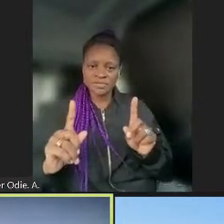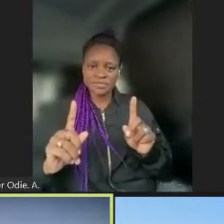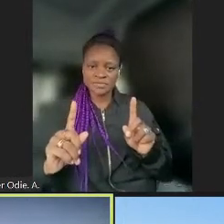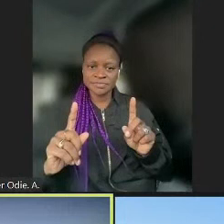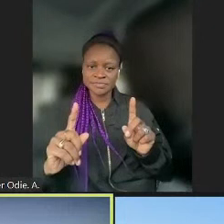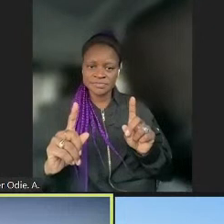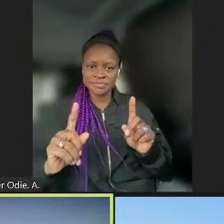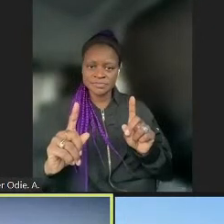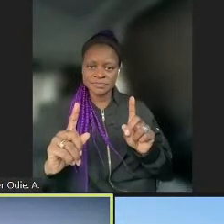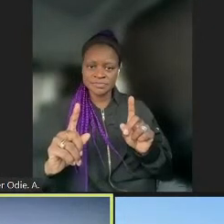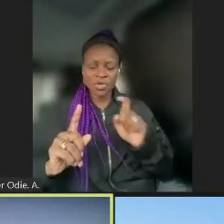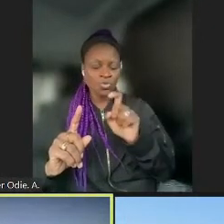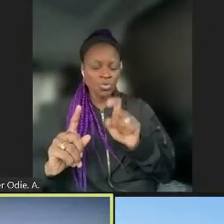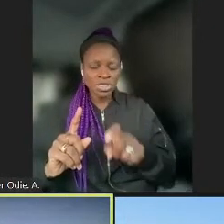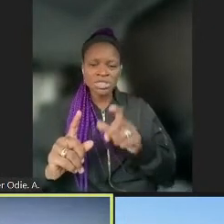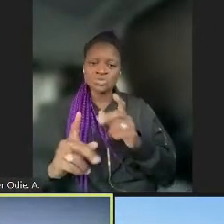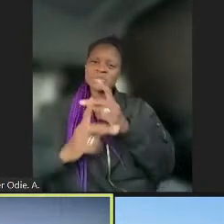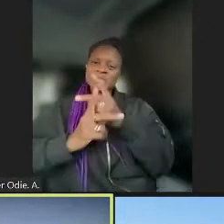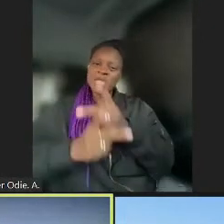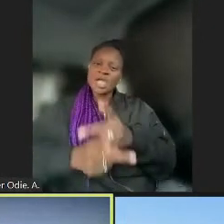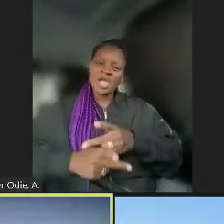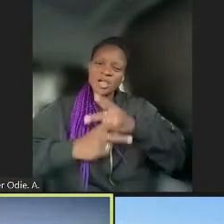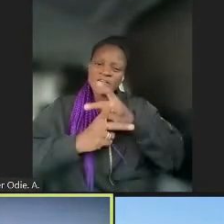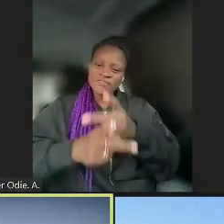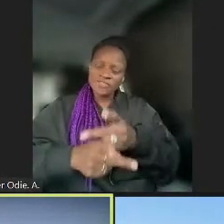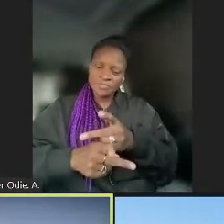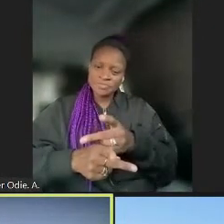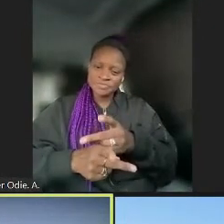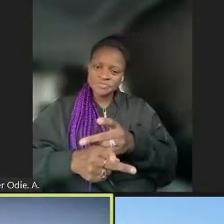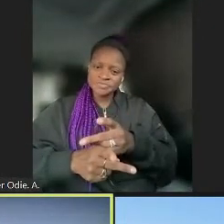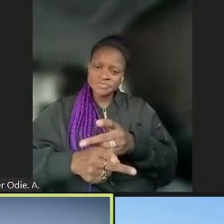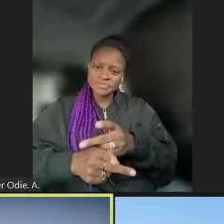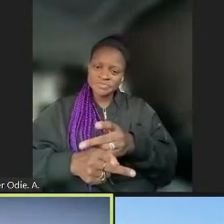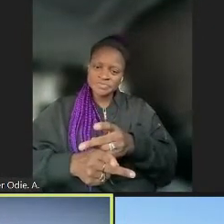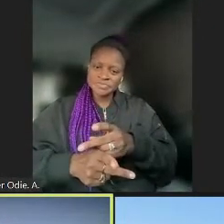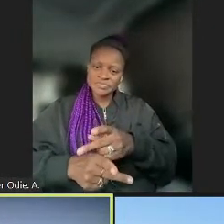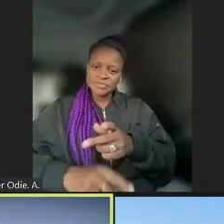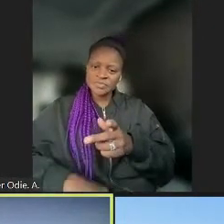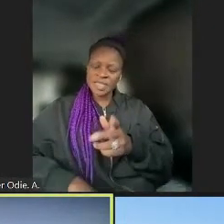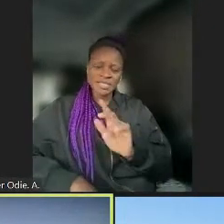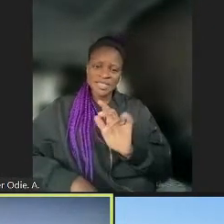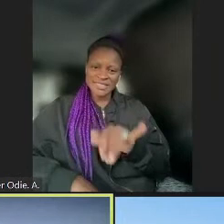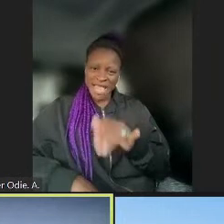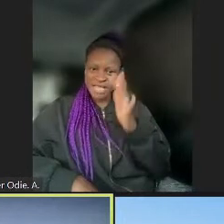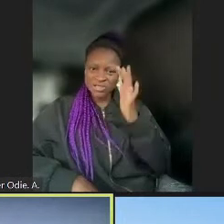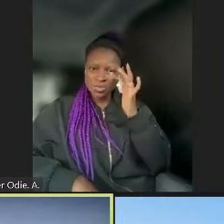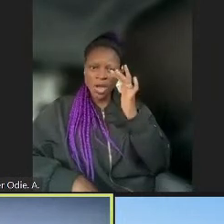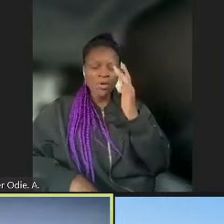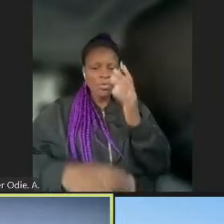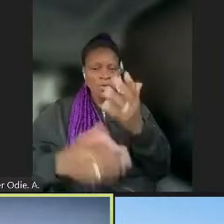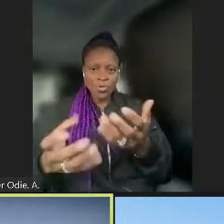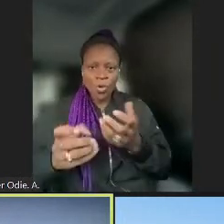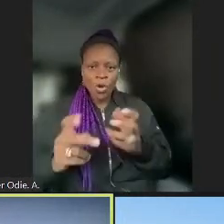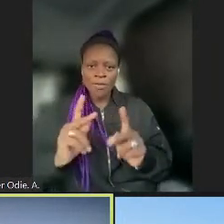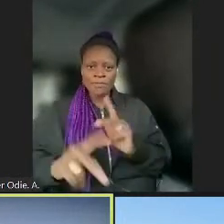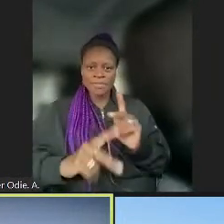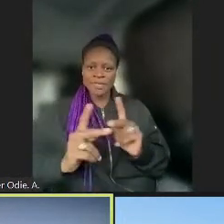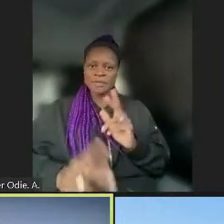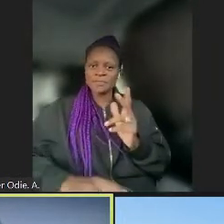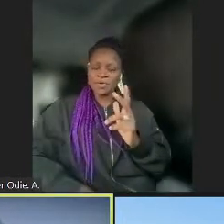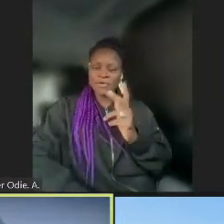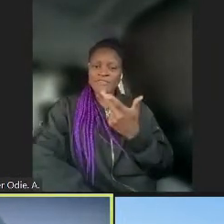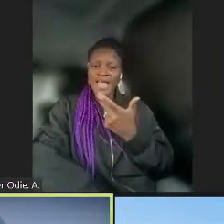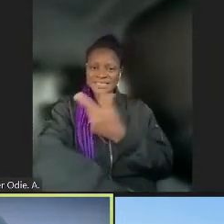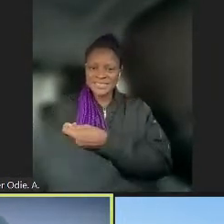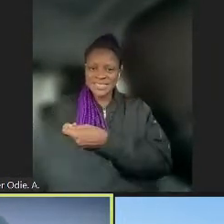very careful about. And that's why we're highly recommending vaccination for anybody who hasn't been vaccinated.